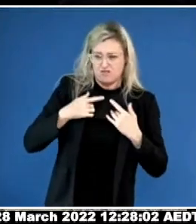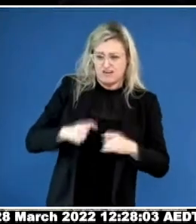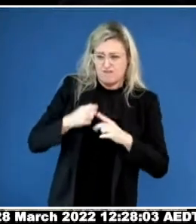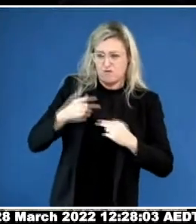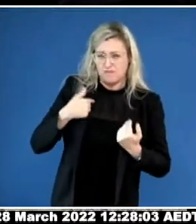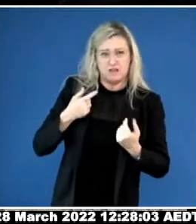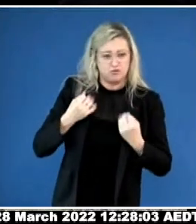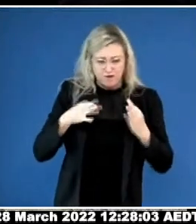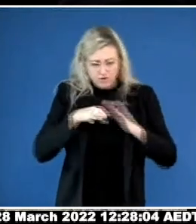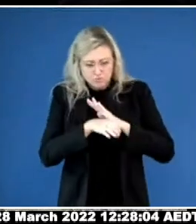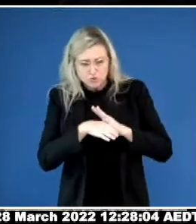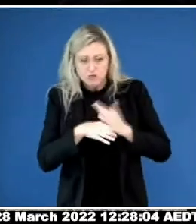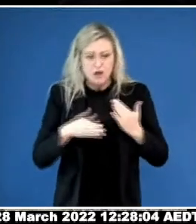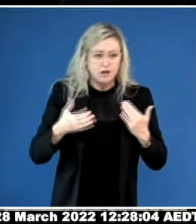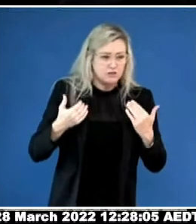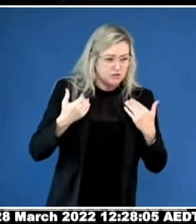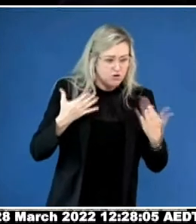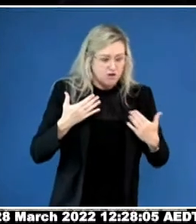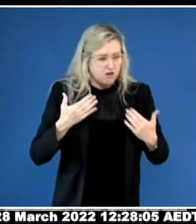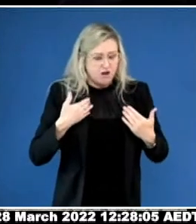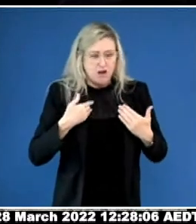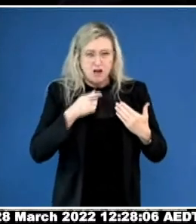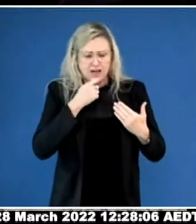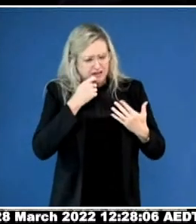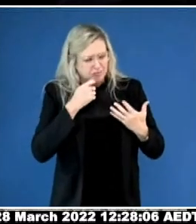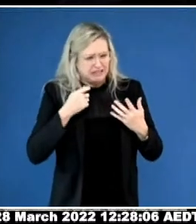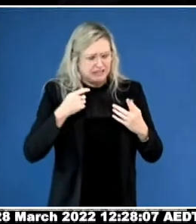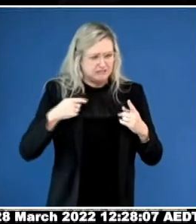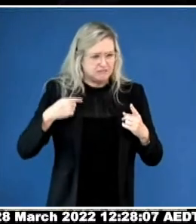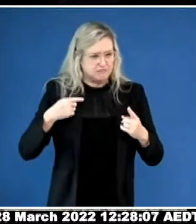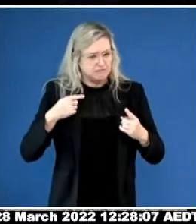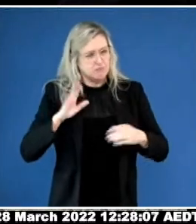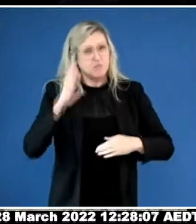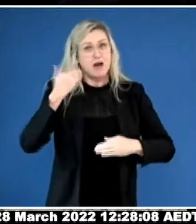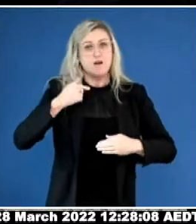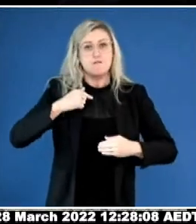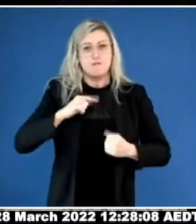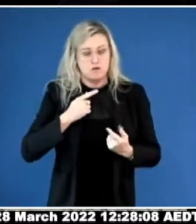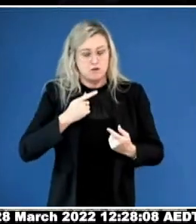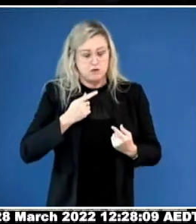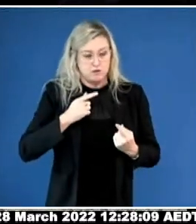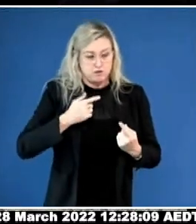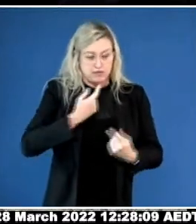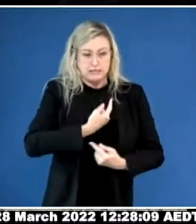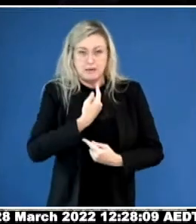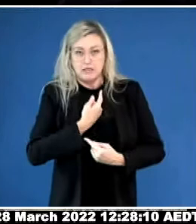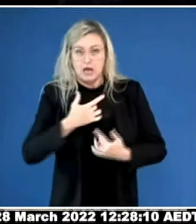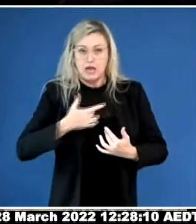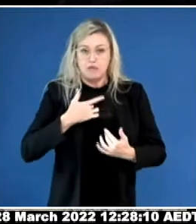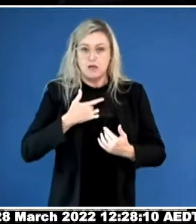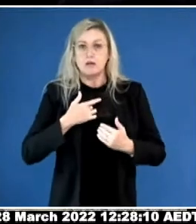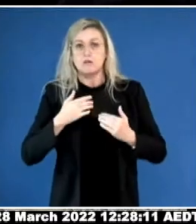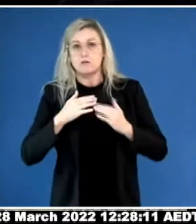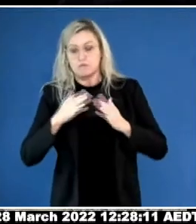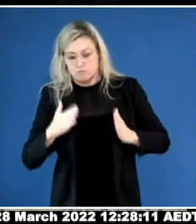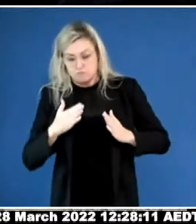time that I lost that autonomy and ability, because I was independent. I was living with my young son. I was paying my own bills. Admittedly, it wasn't